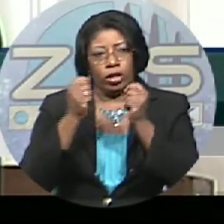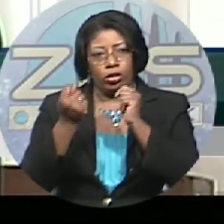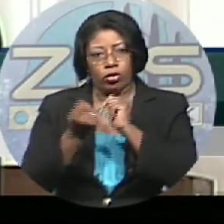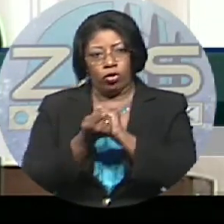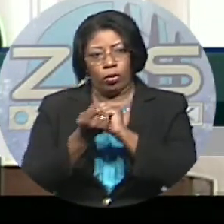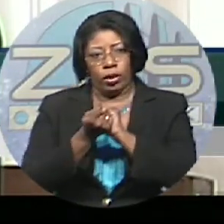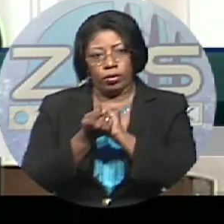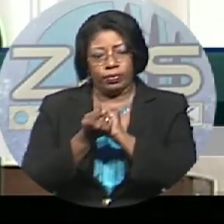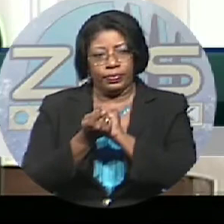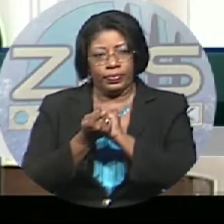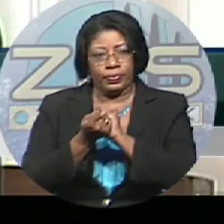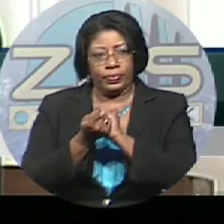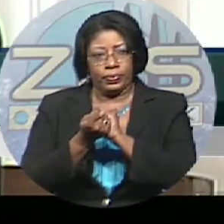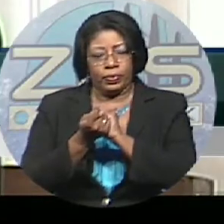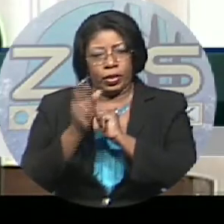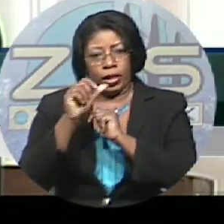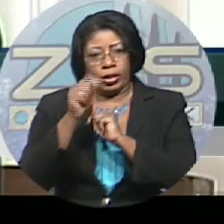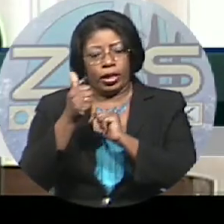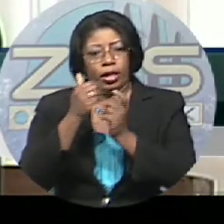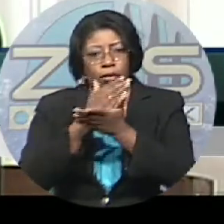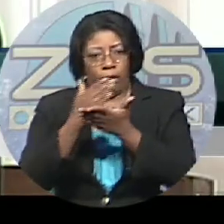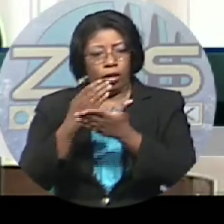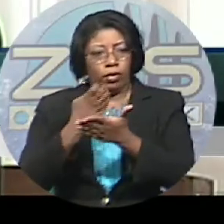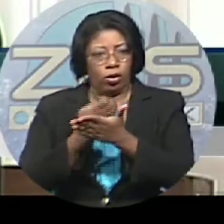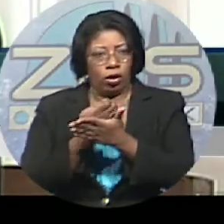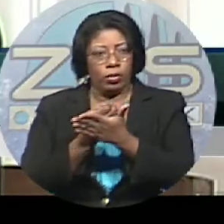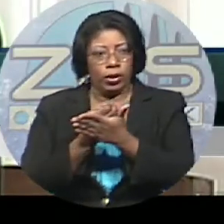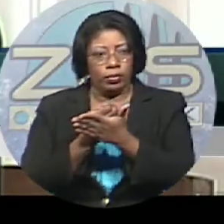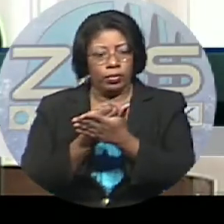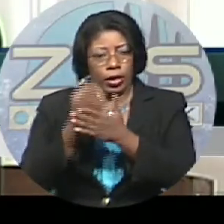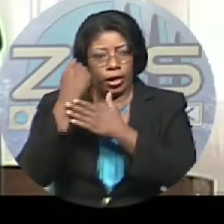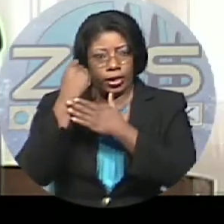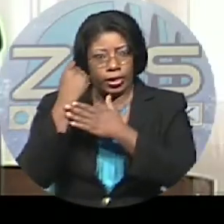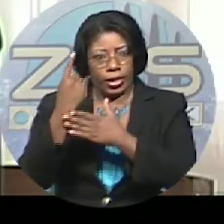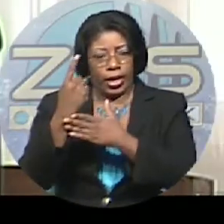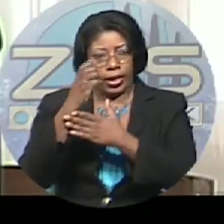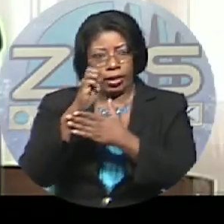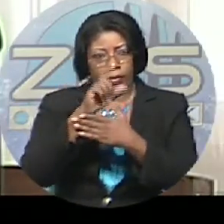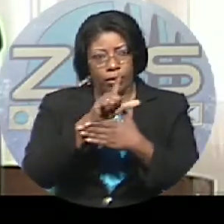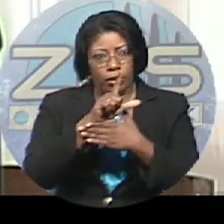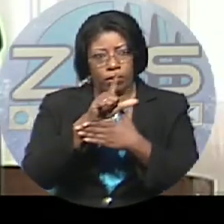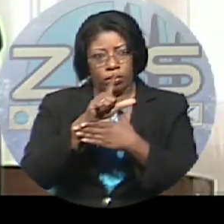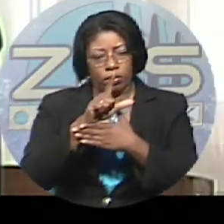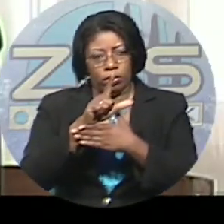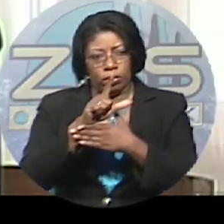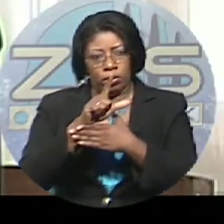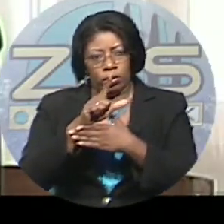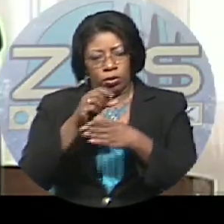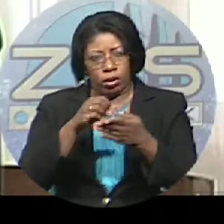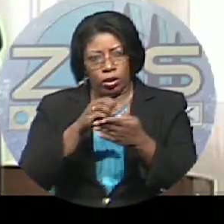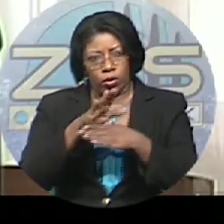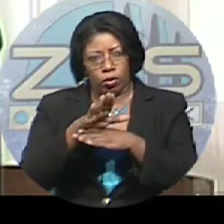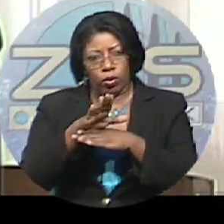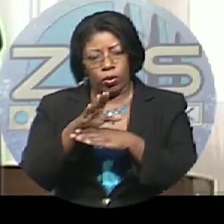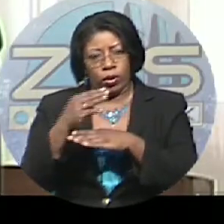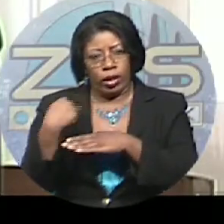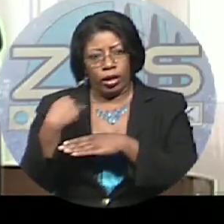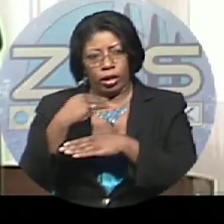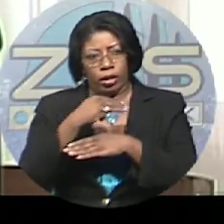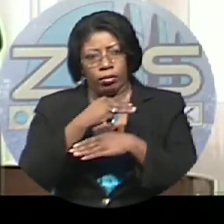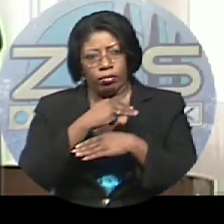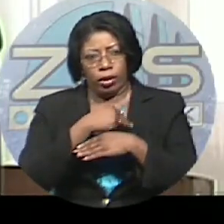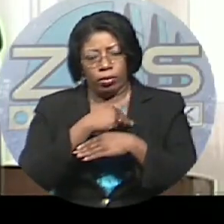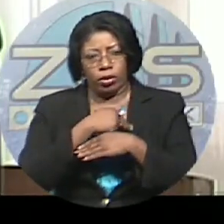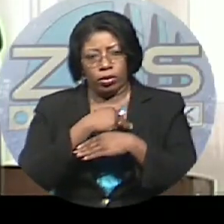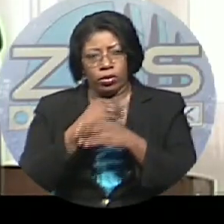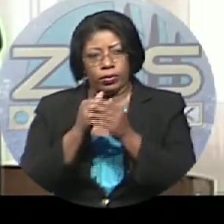another sector of our economy. I understand that the bill was circulated to BICA and its membership, and their blessing has been